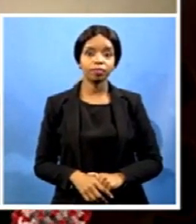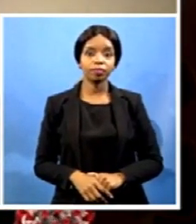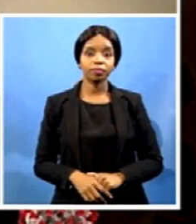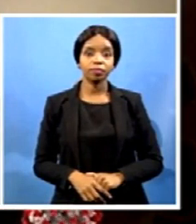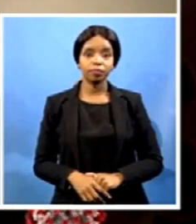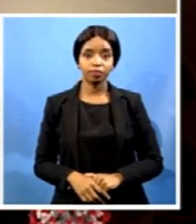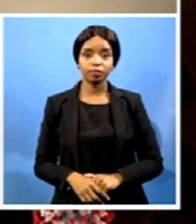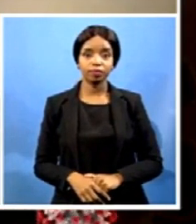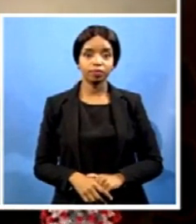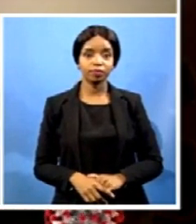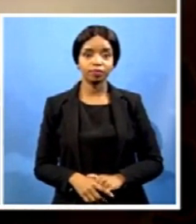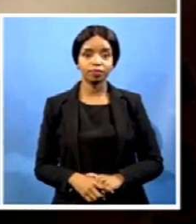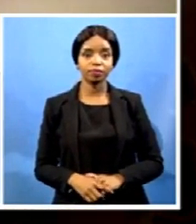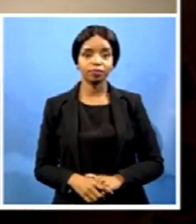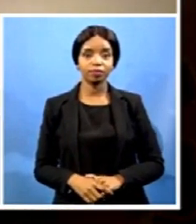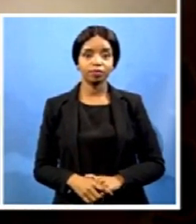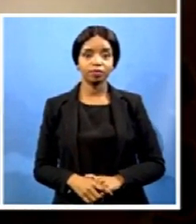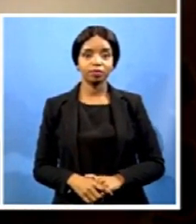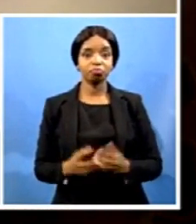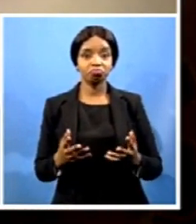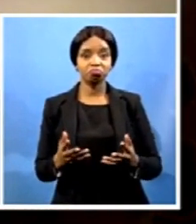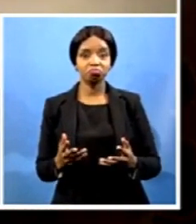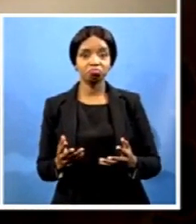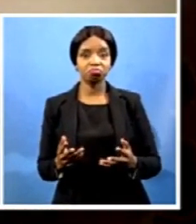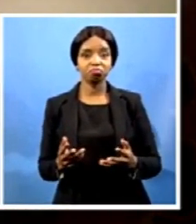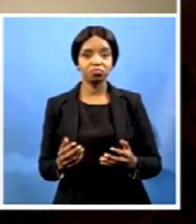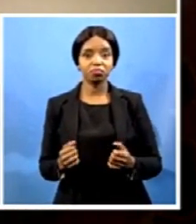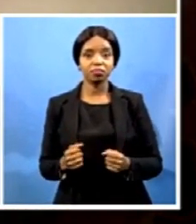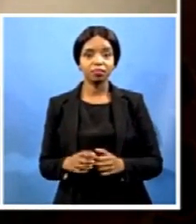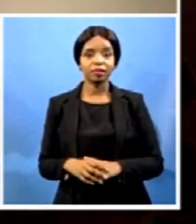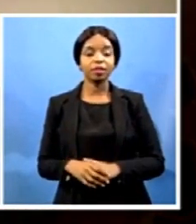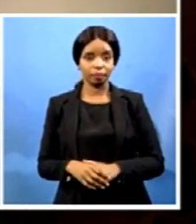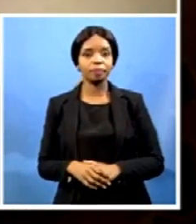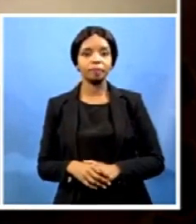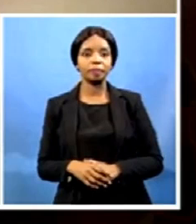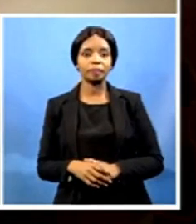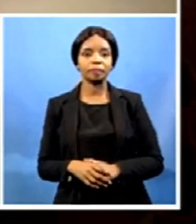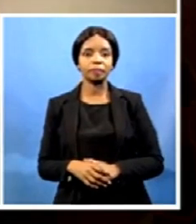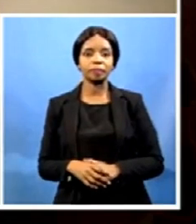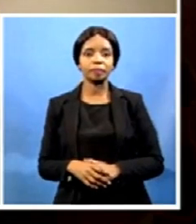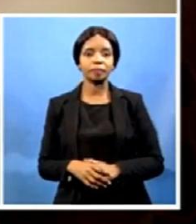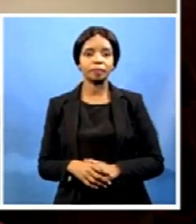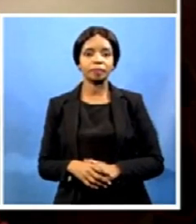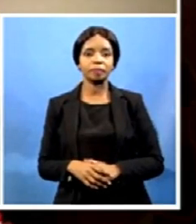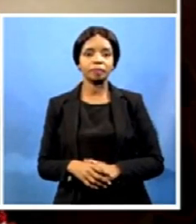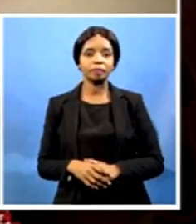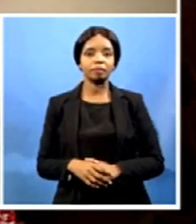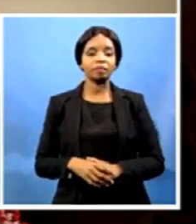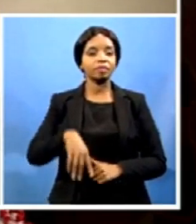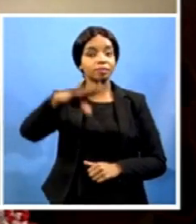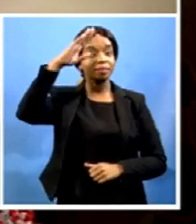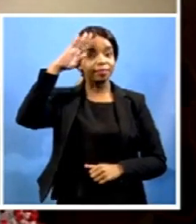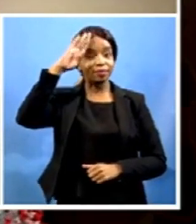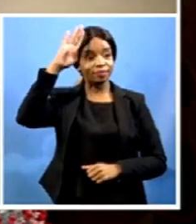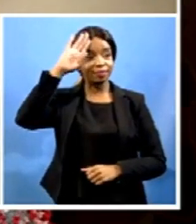Mr. Madumo? I think I missed you. Yeah. Good day, and thanks very much. Greetings to